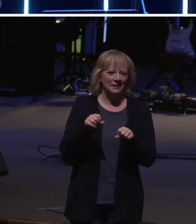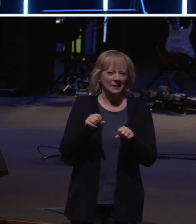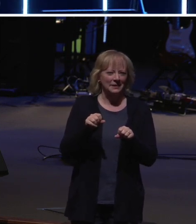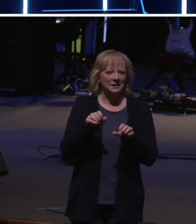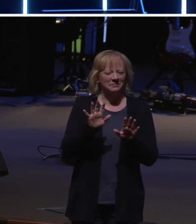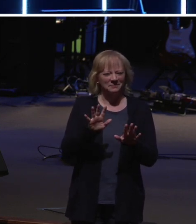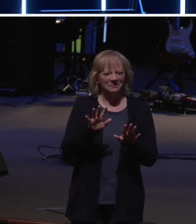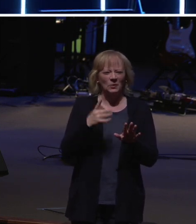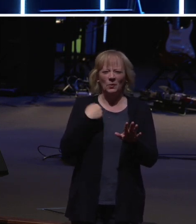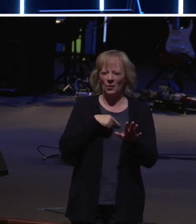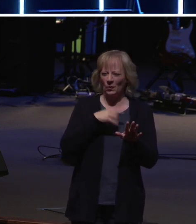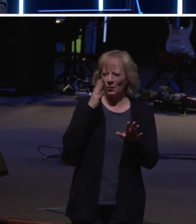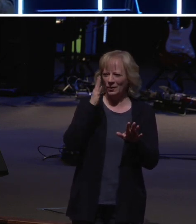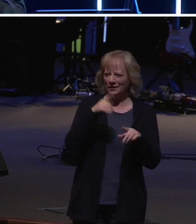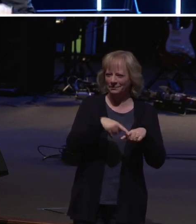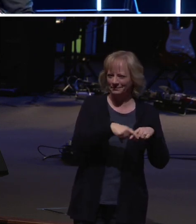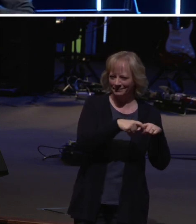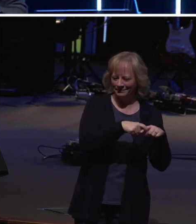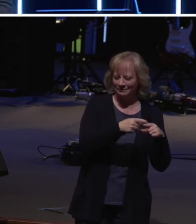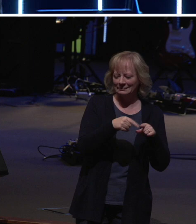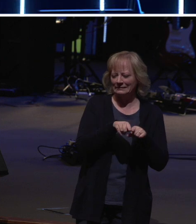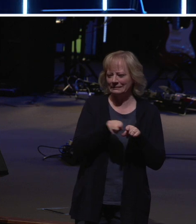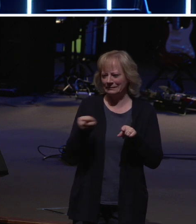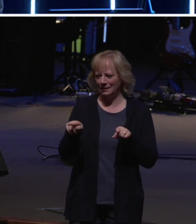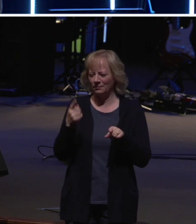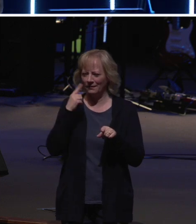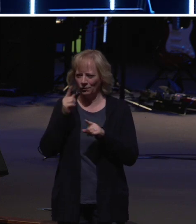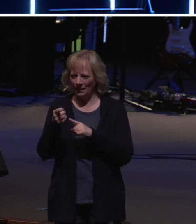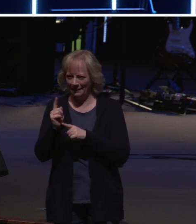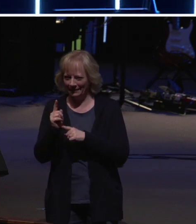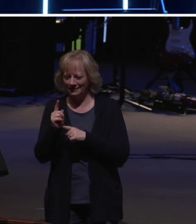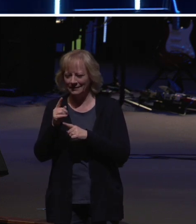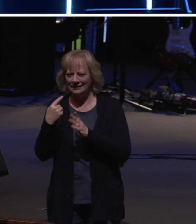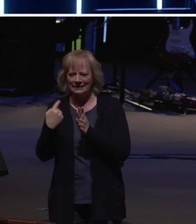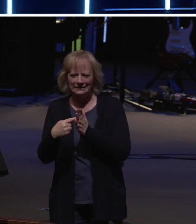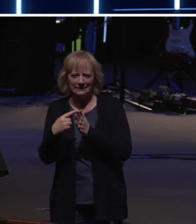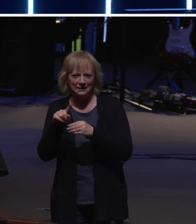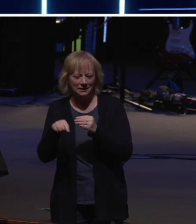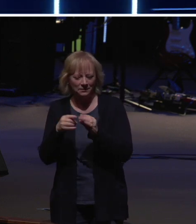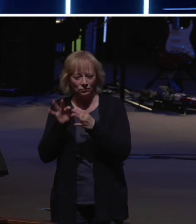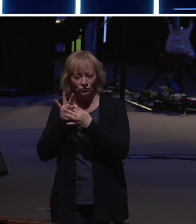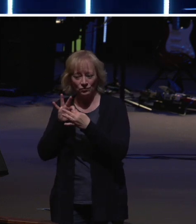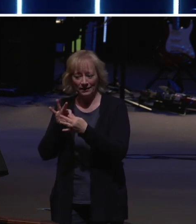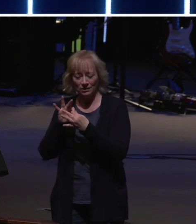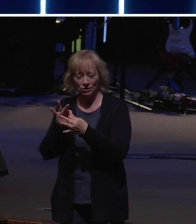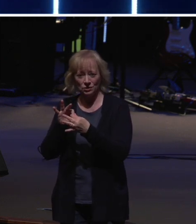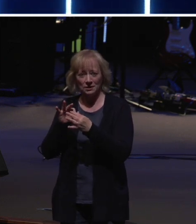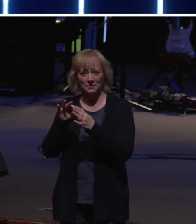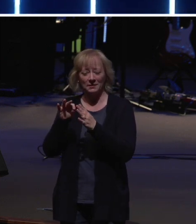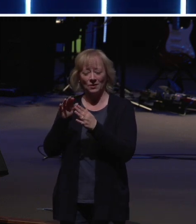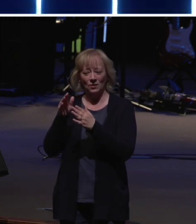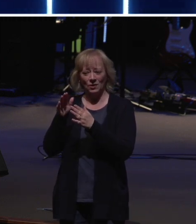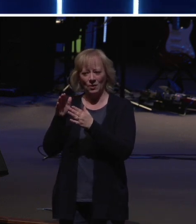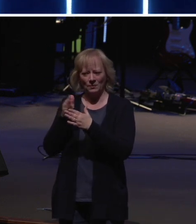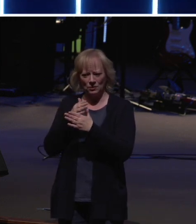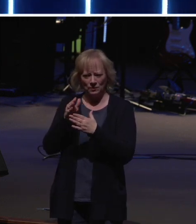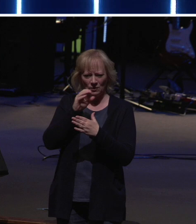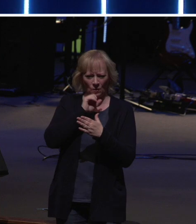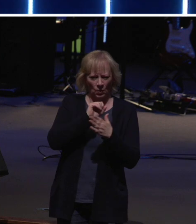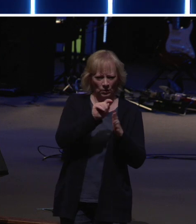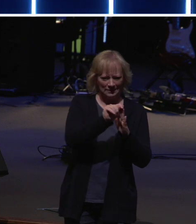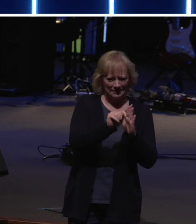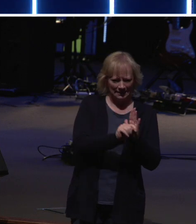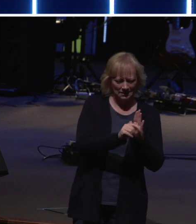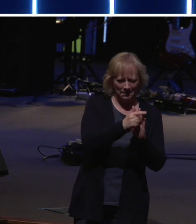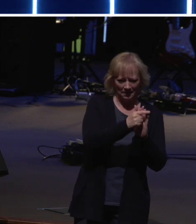sidebar and talk about the relationship between the Old Testament law and